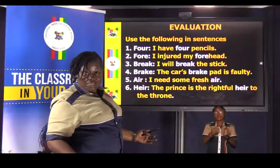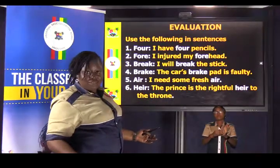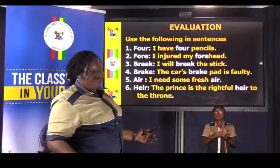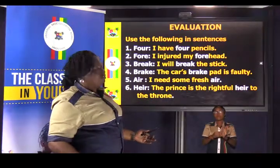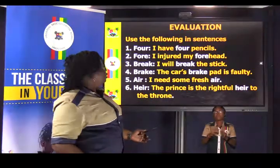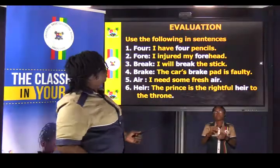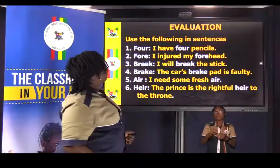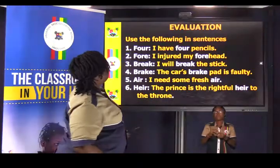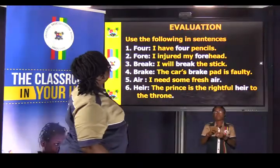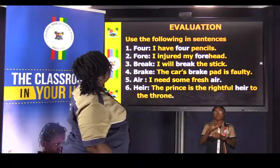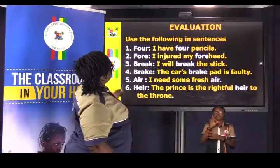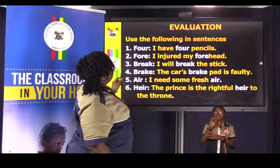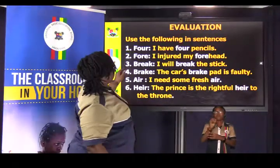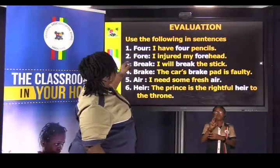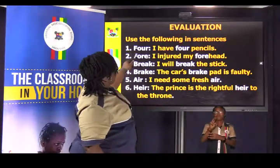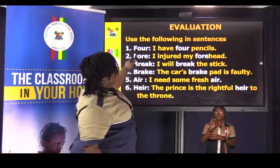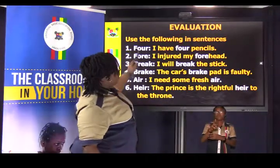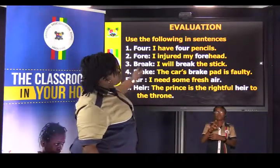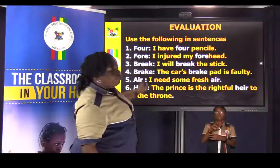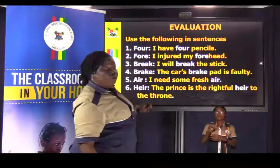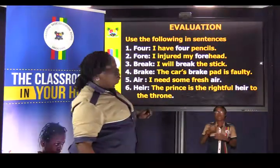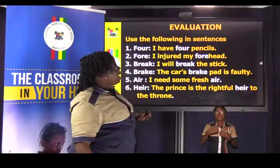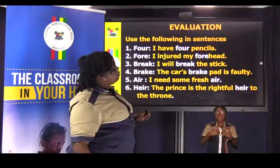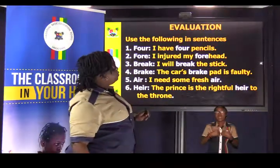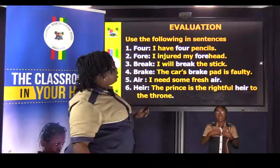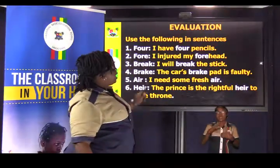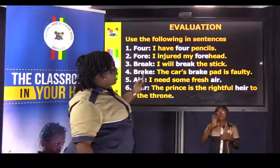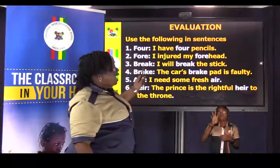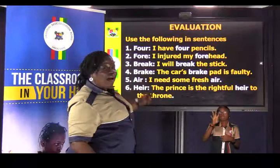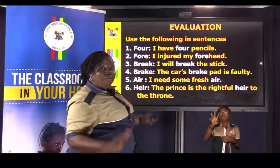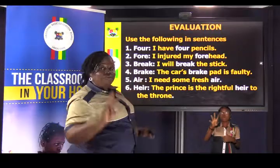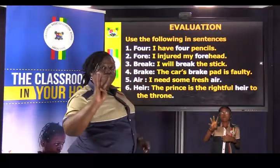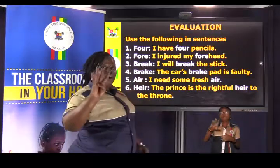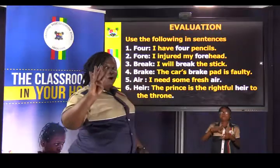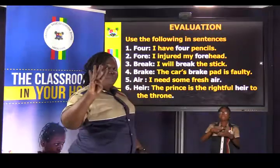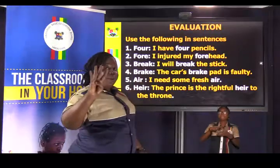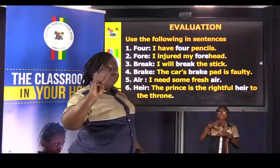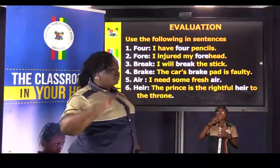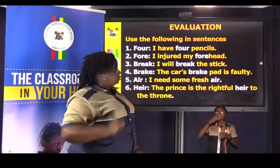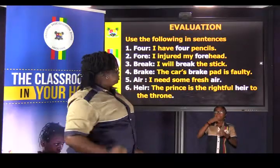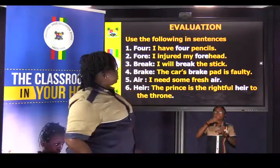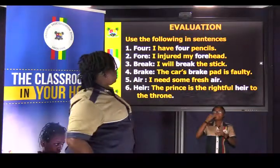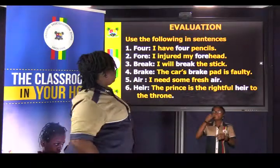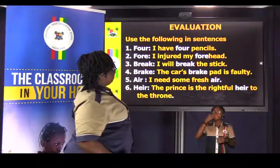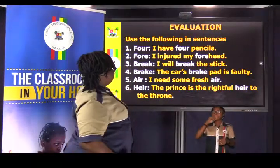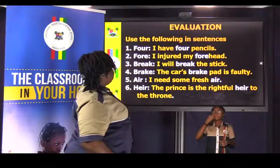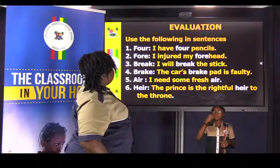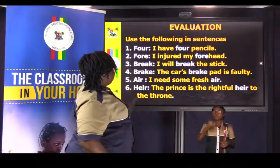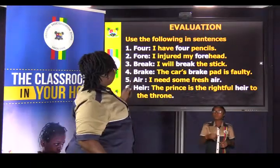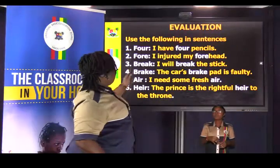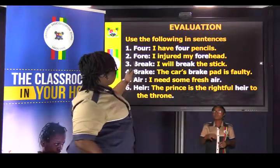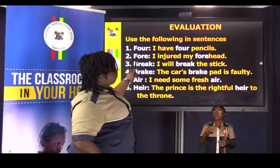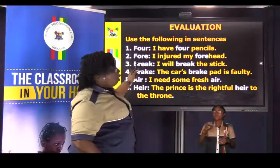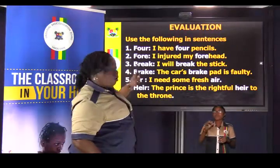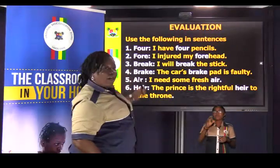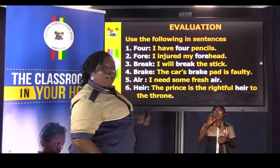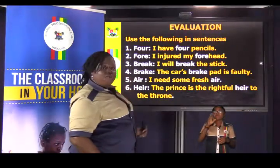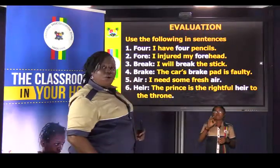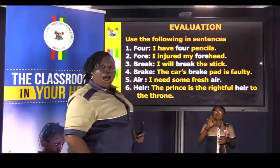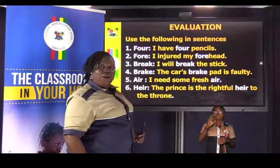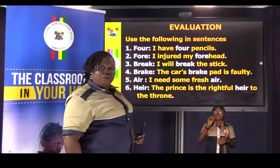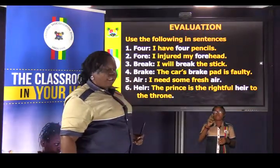we ready? Good. For, F-O-U-R, I have 4 pencils.